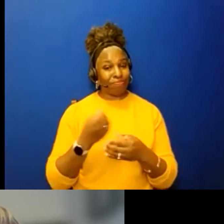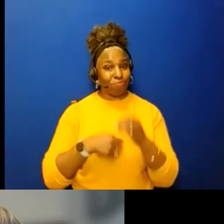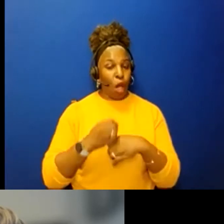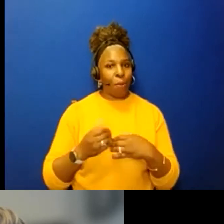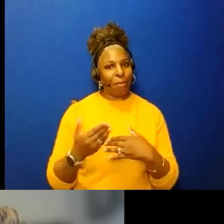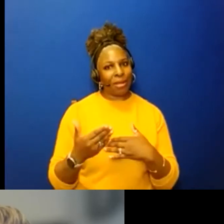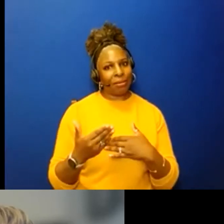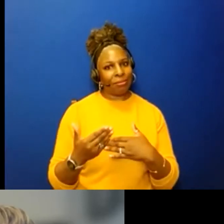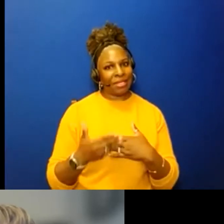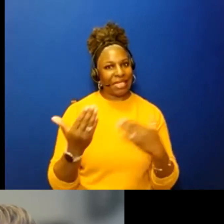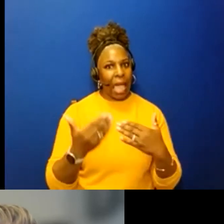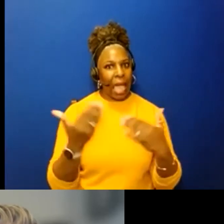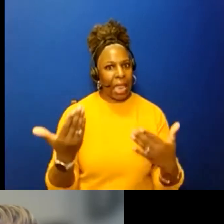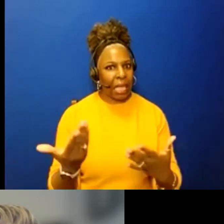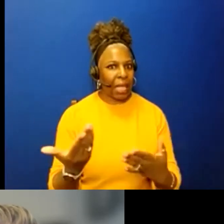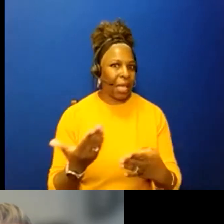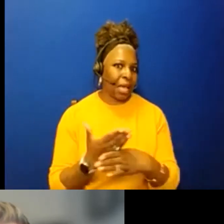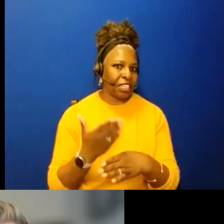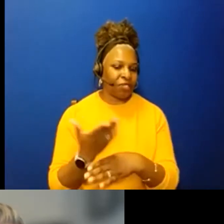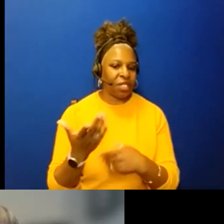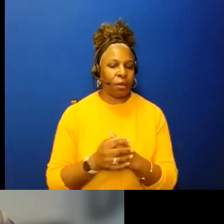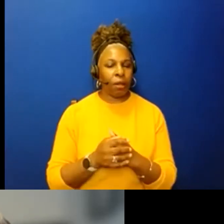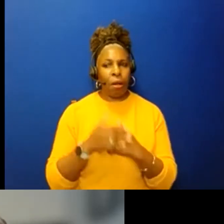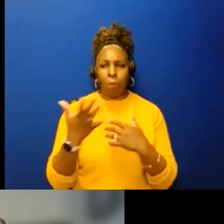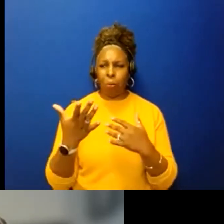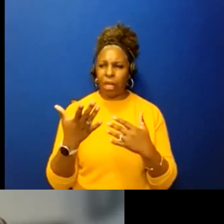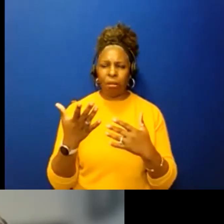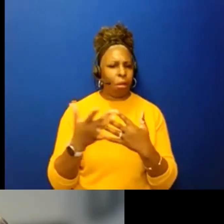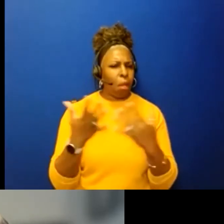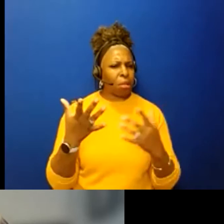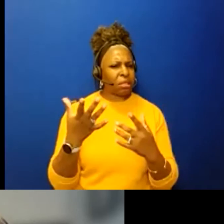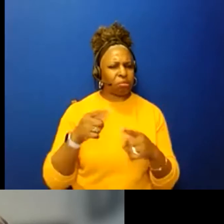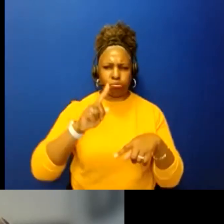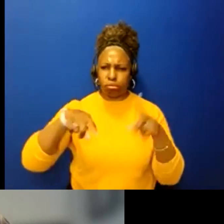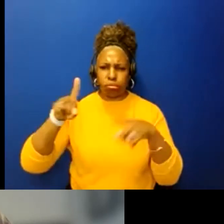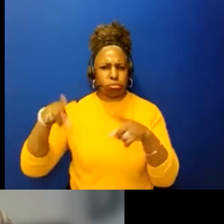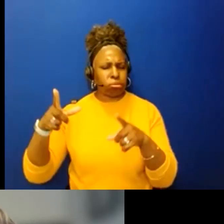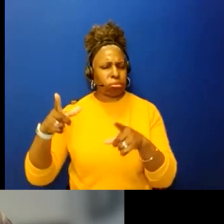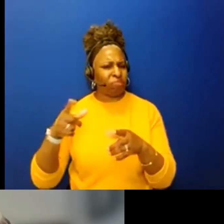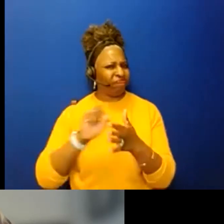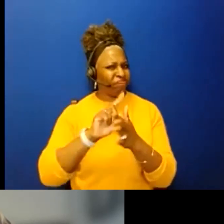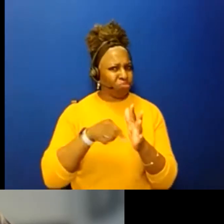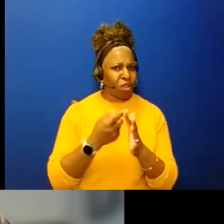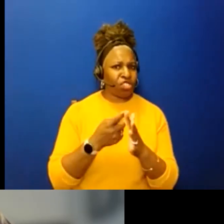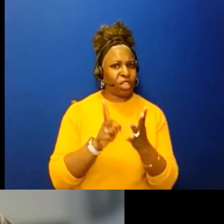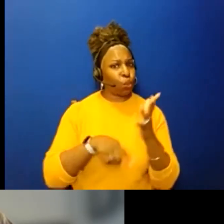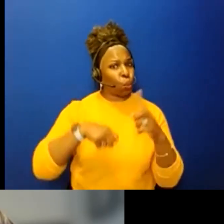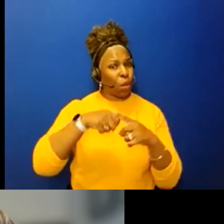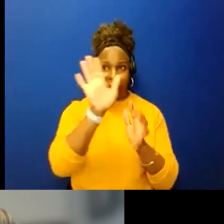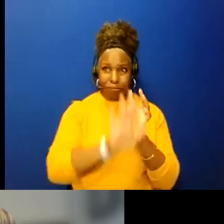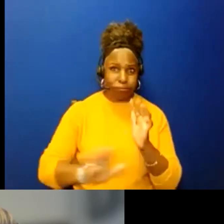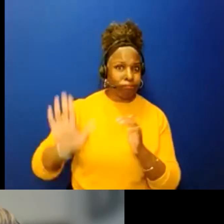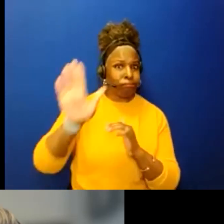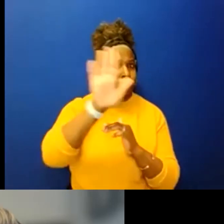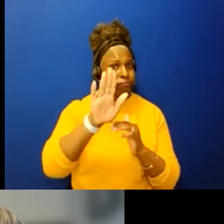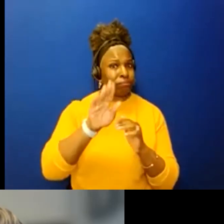number of successful projects. As I said, we've done loads of different projects across the UK, looking at loads of different sports as well.